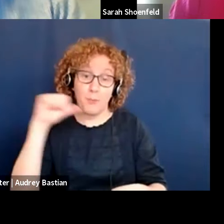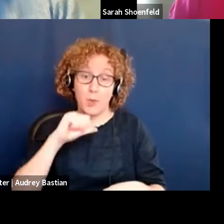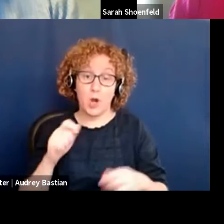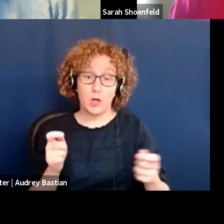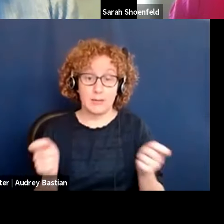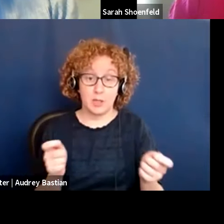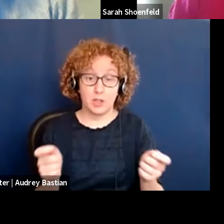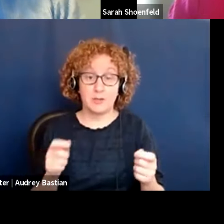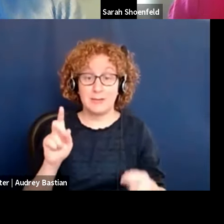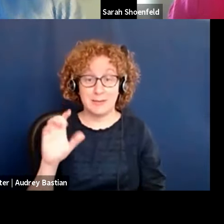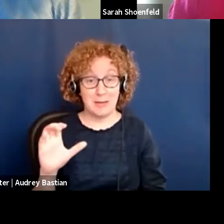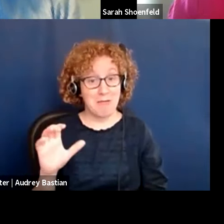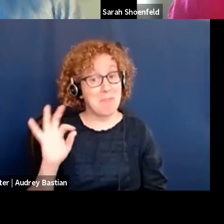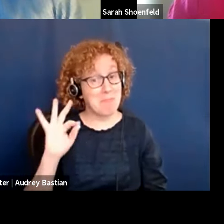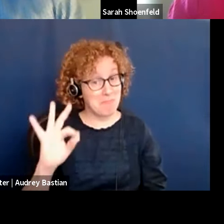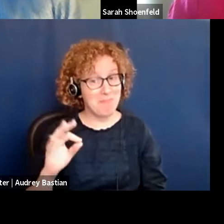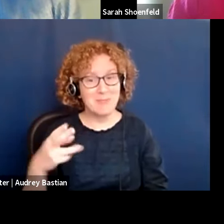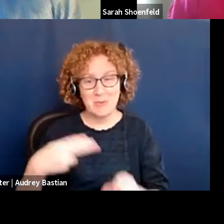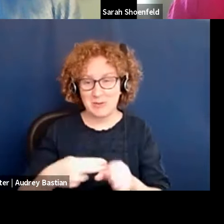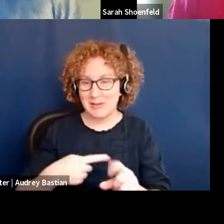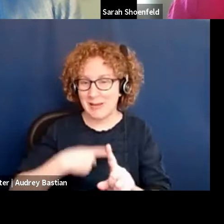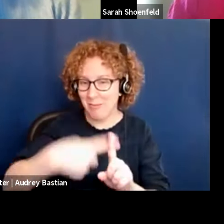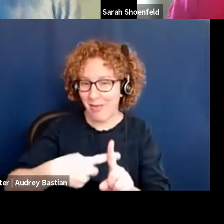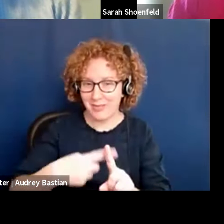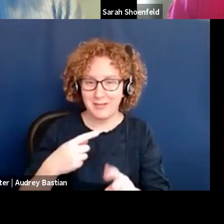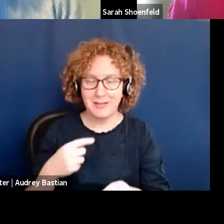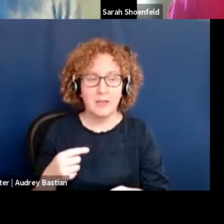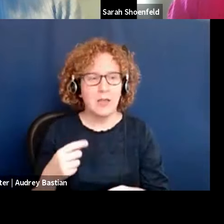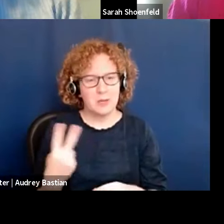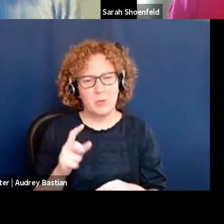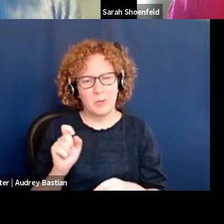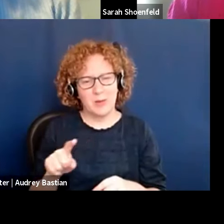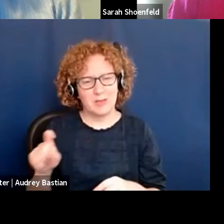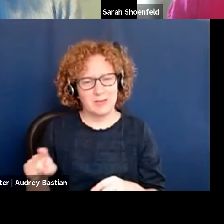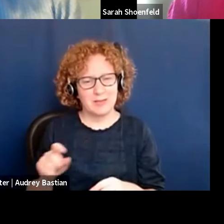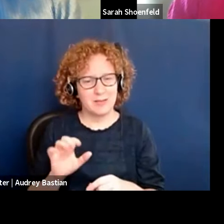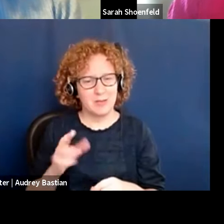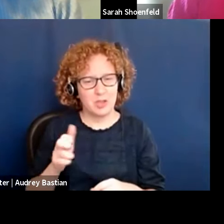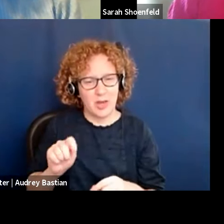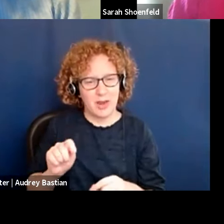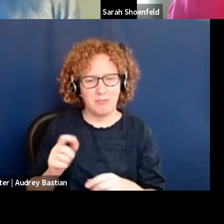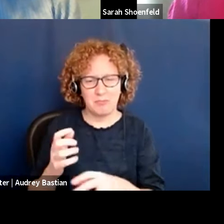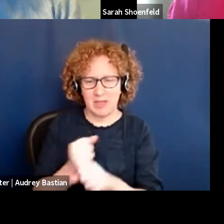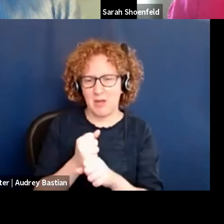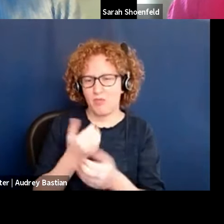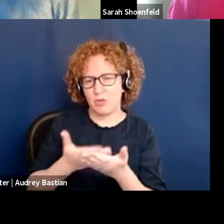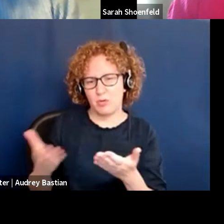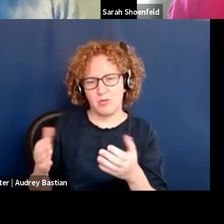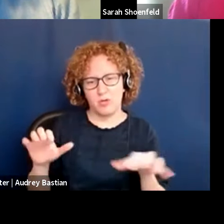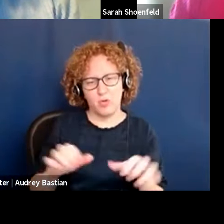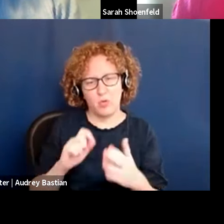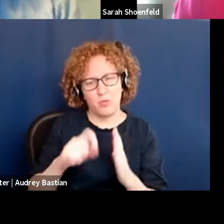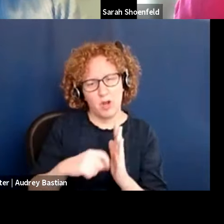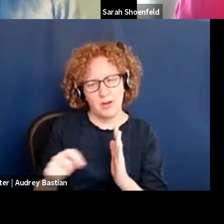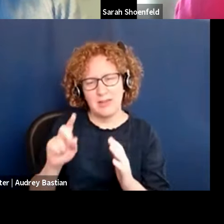and join us again next month. We also had a couple of questions in the chat about where you can get resources to do projects through the DC